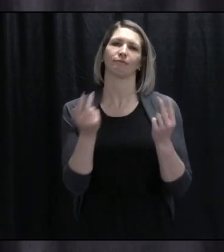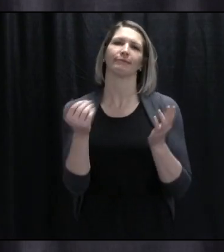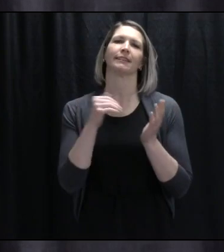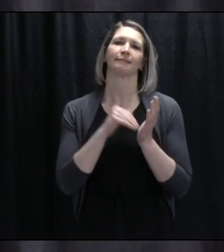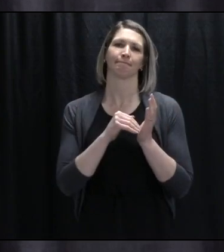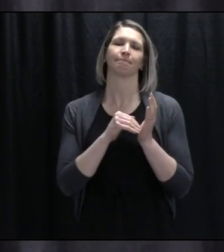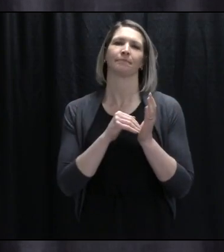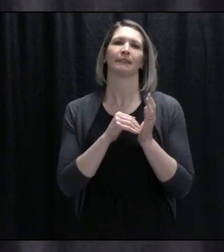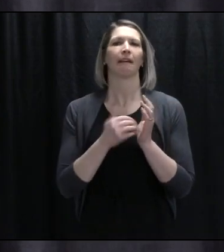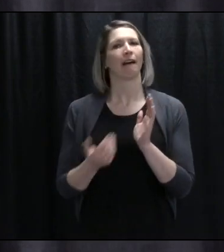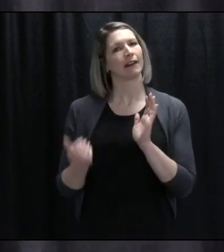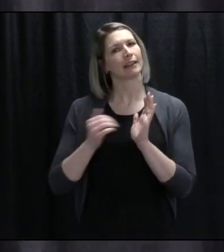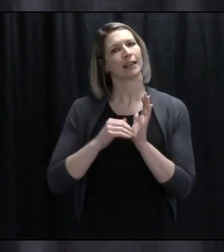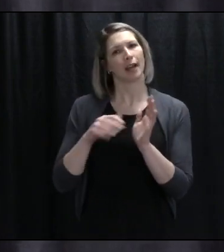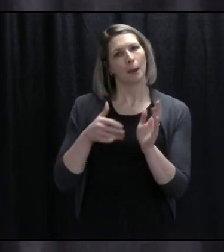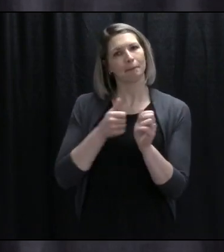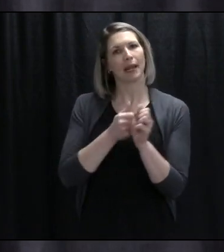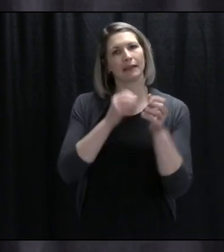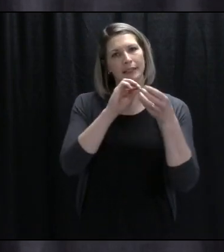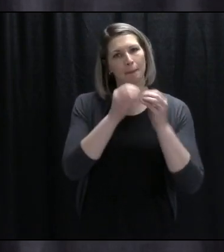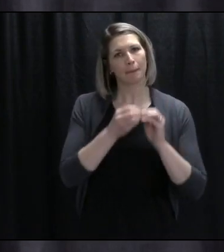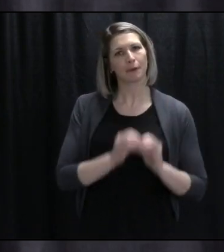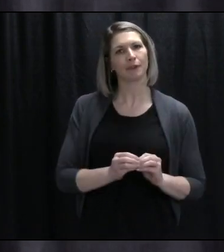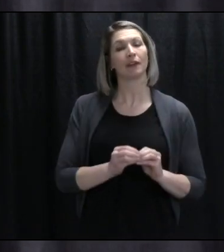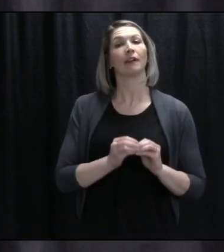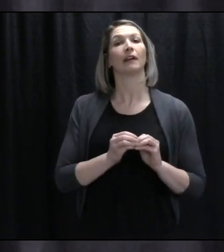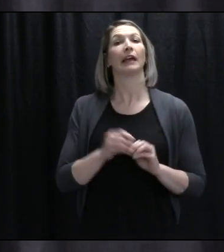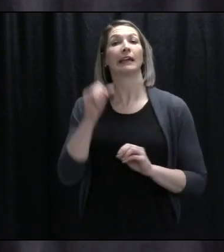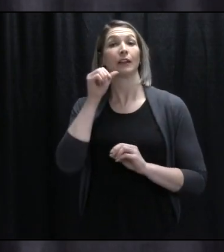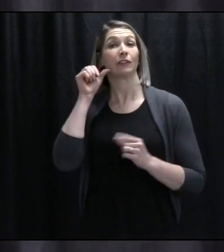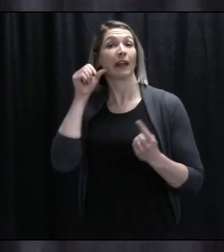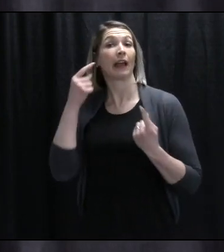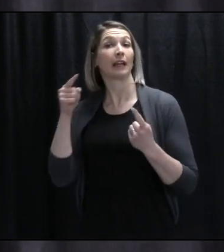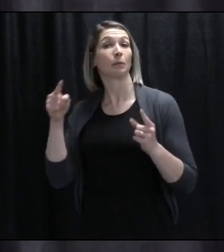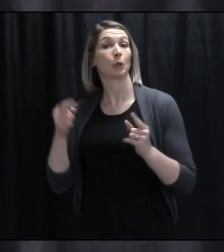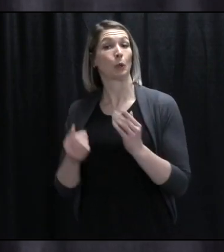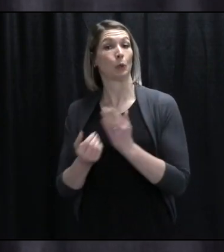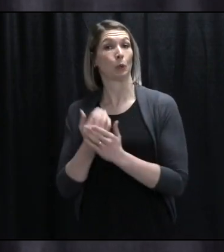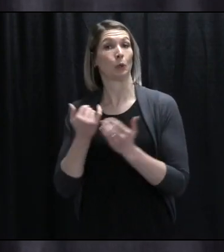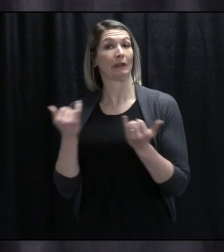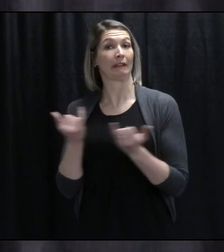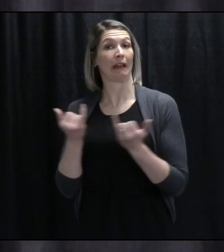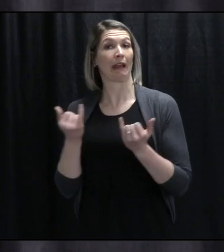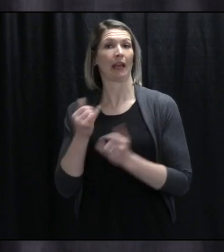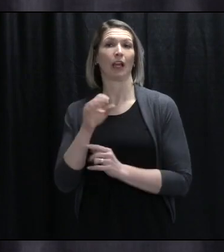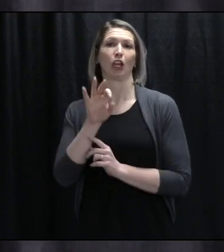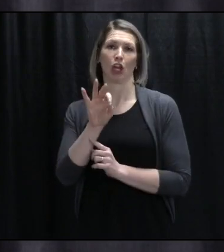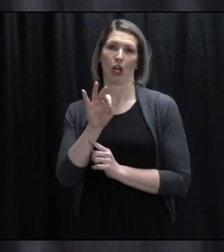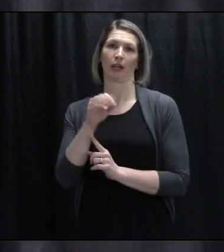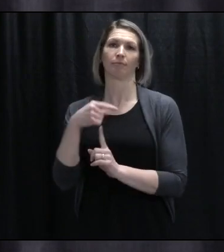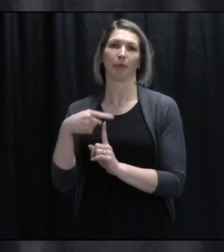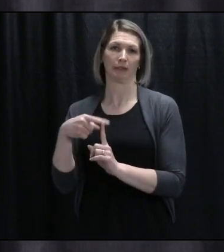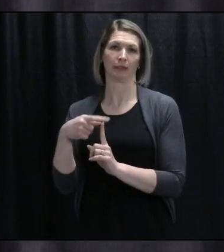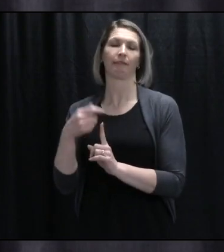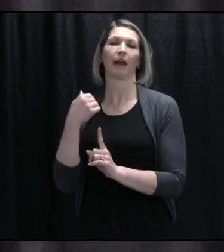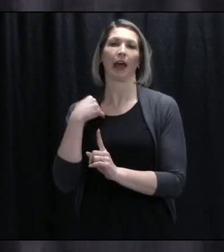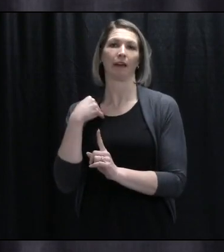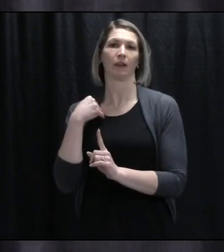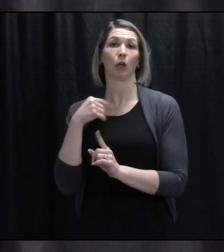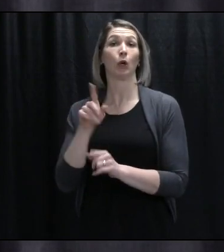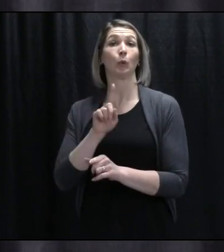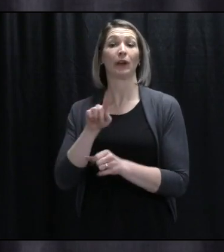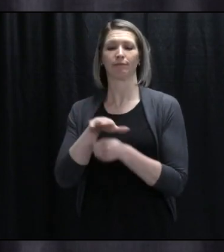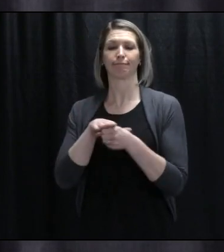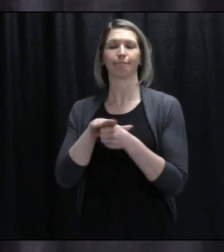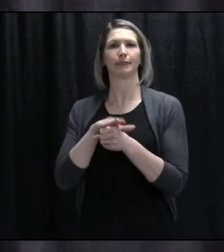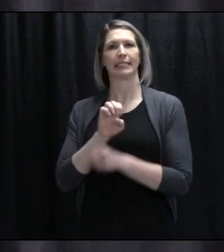I'll begin with an update on the numbers. Since the media briefing yesterday, we have 9 new positive cases. These are all within